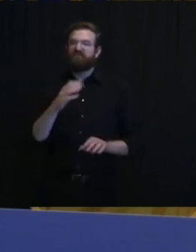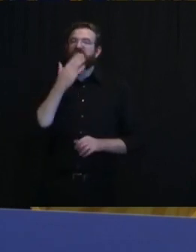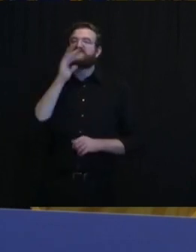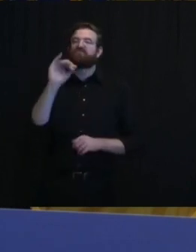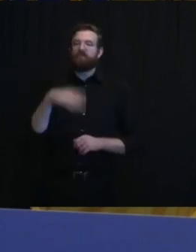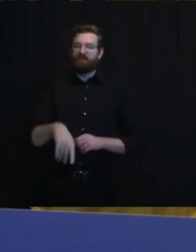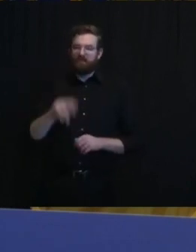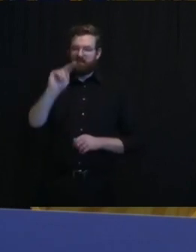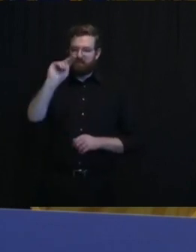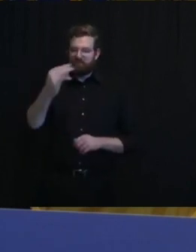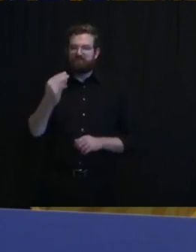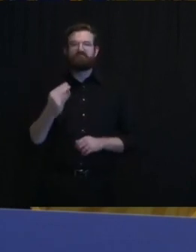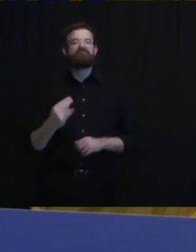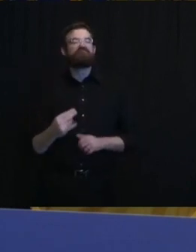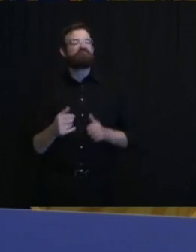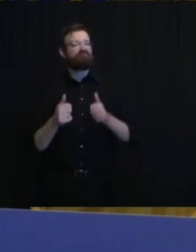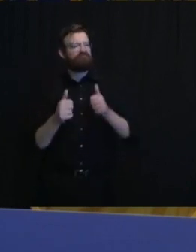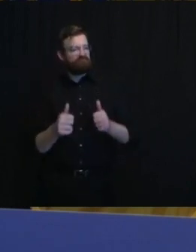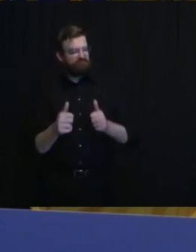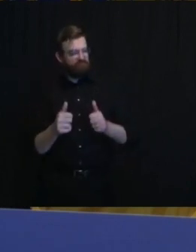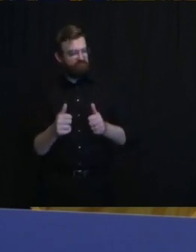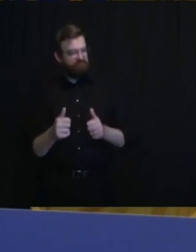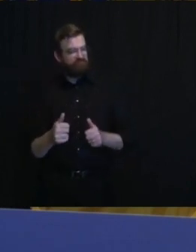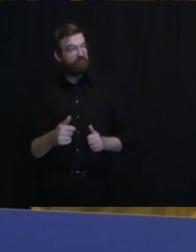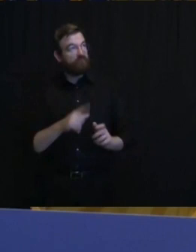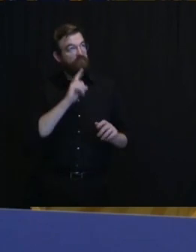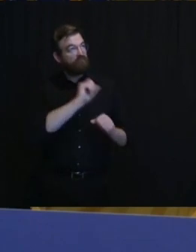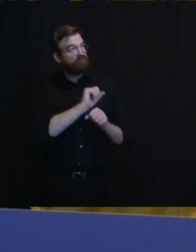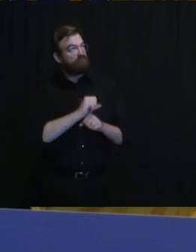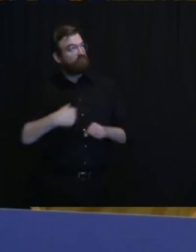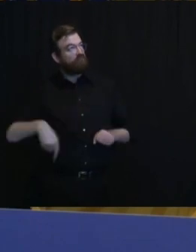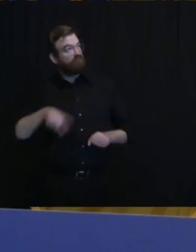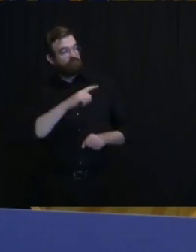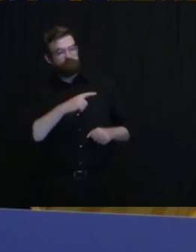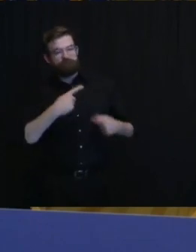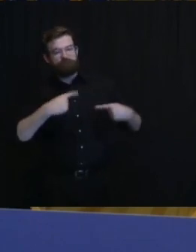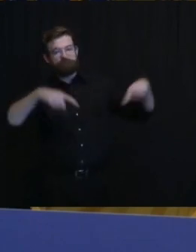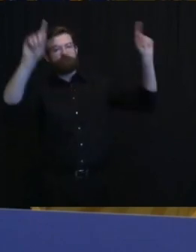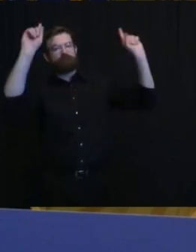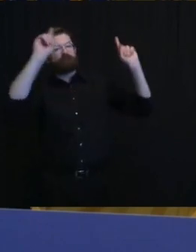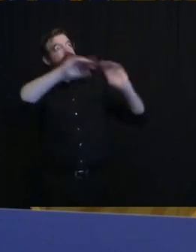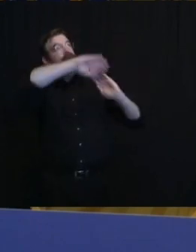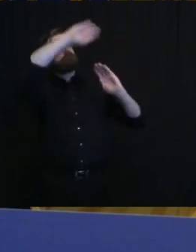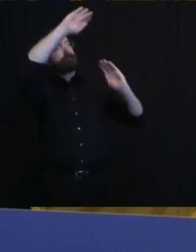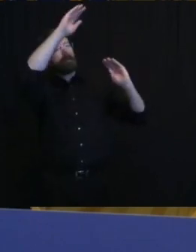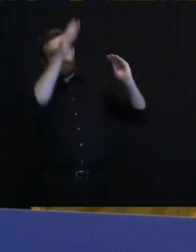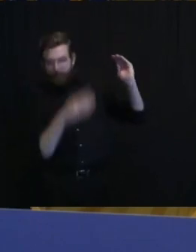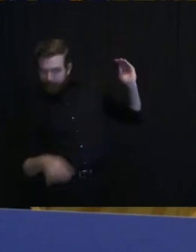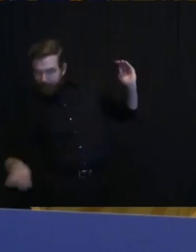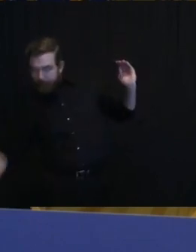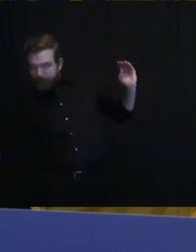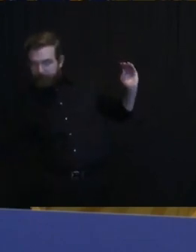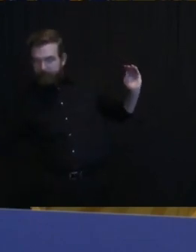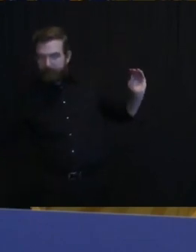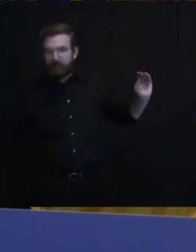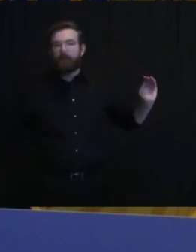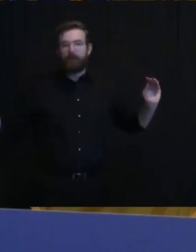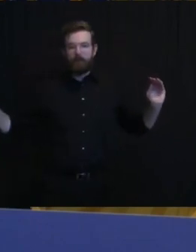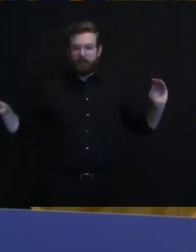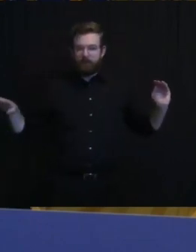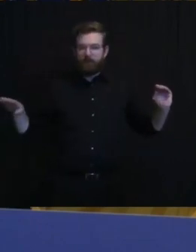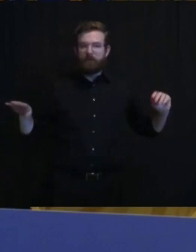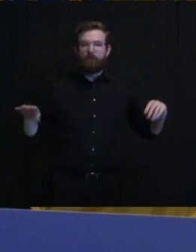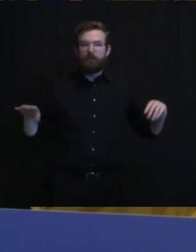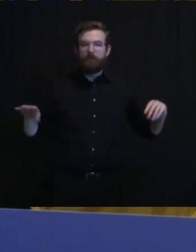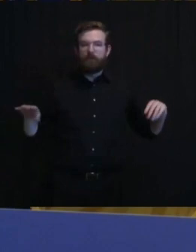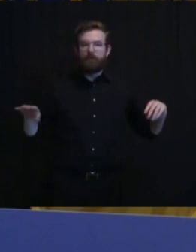the virus in our community. So it's a testament to our work. And by the way, plus or minus